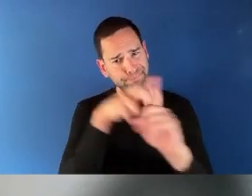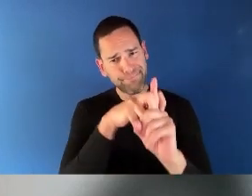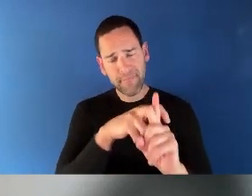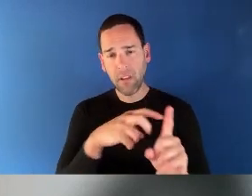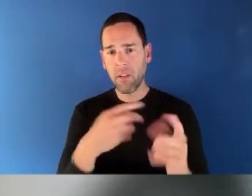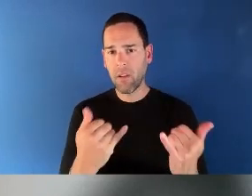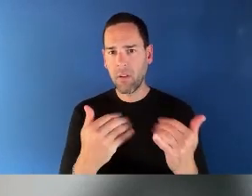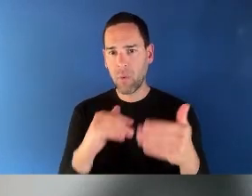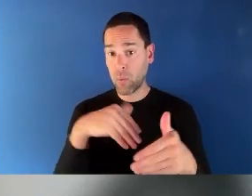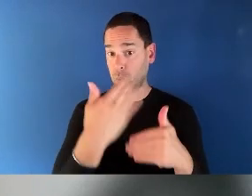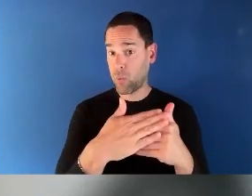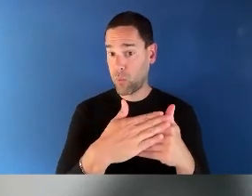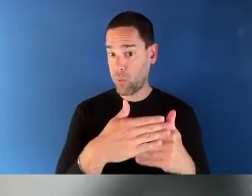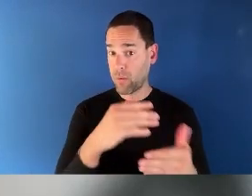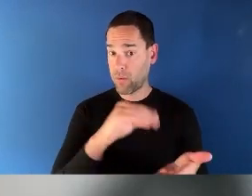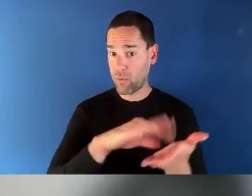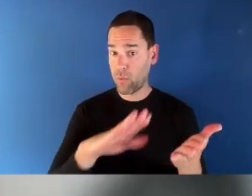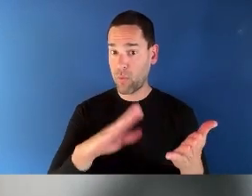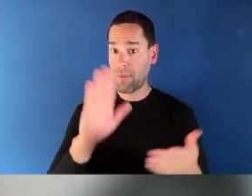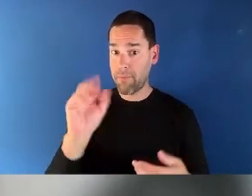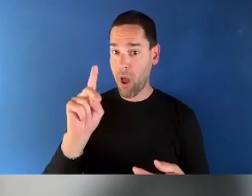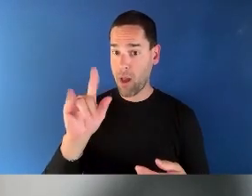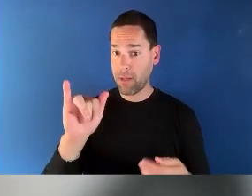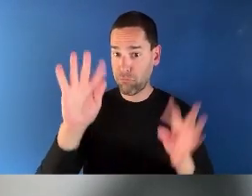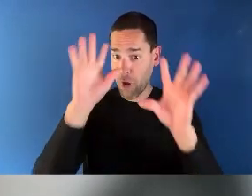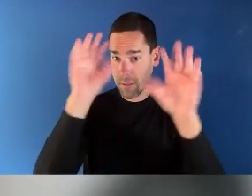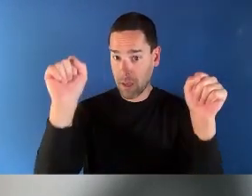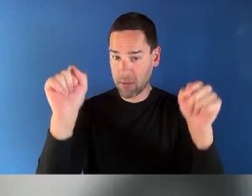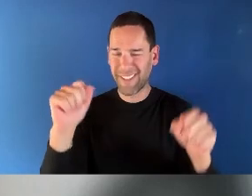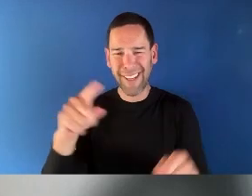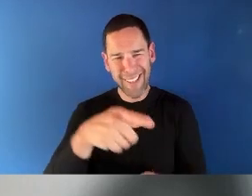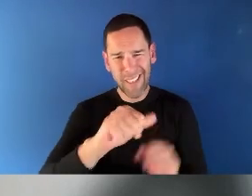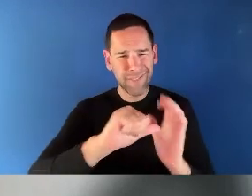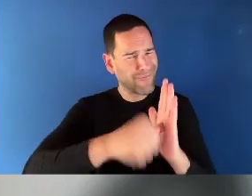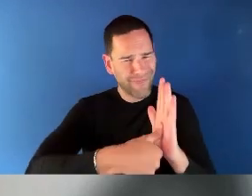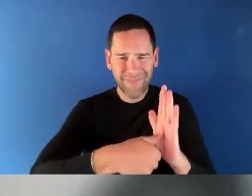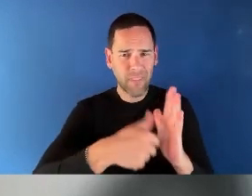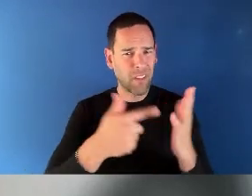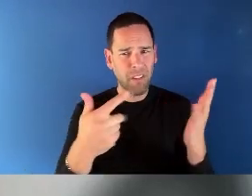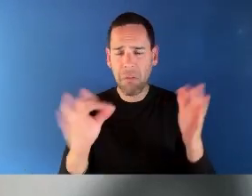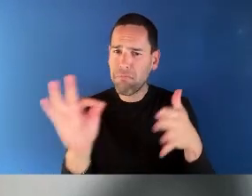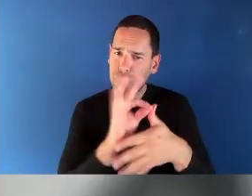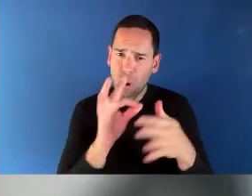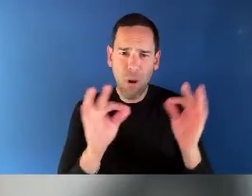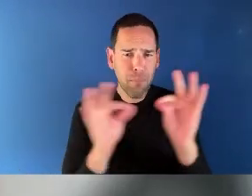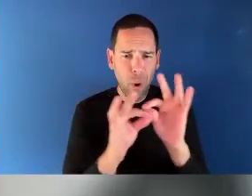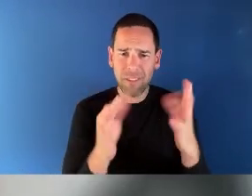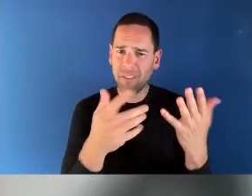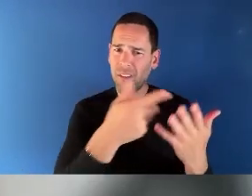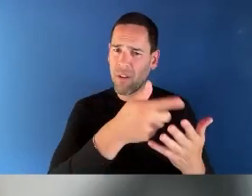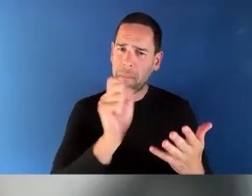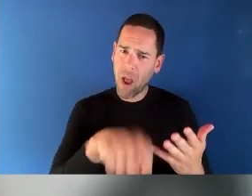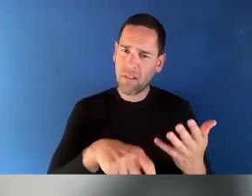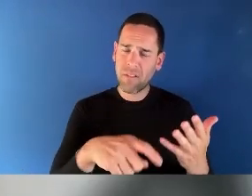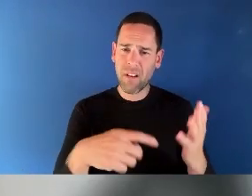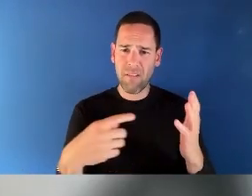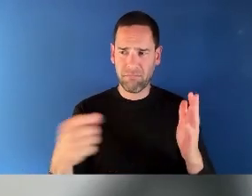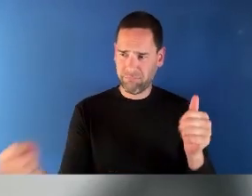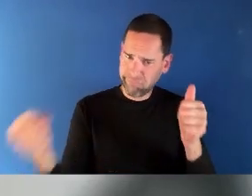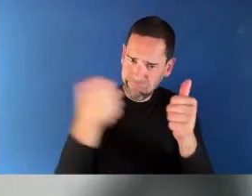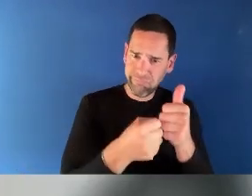and really stressed the importance of having someone representing